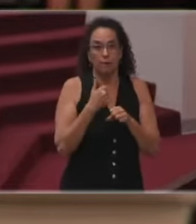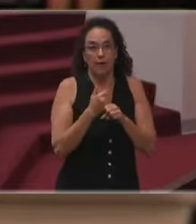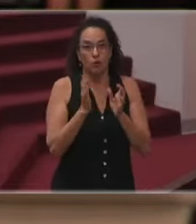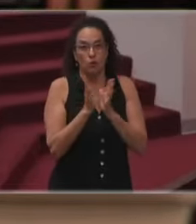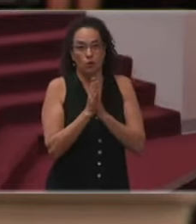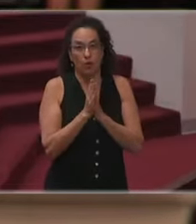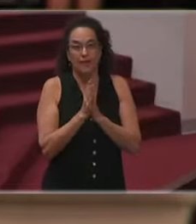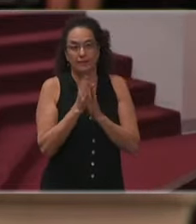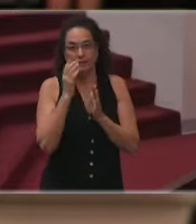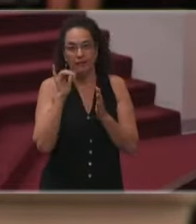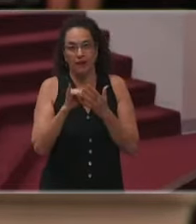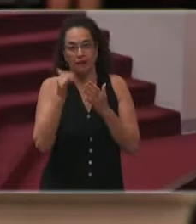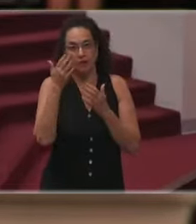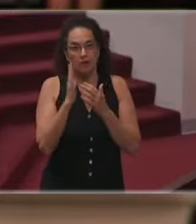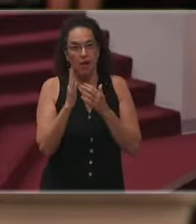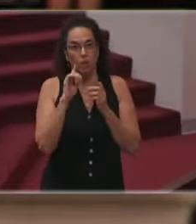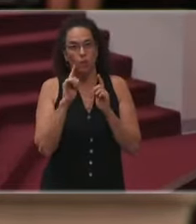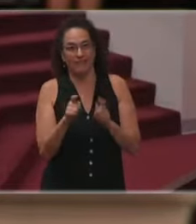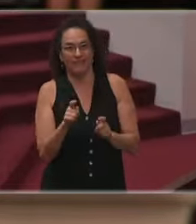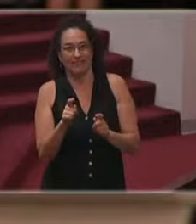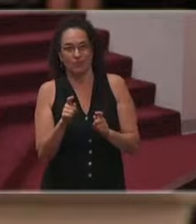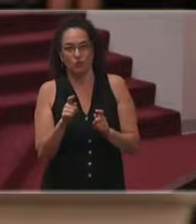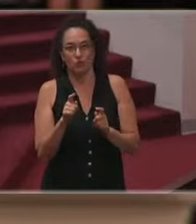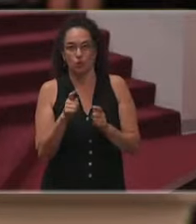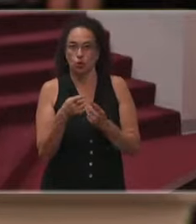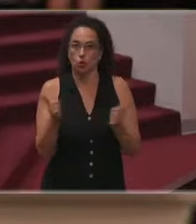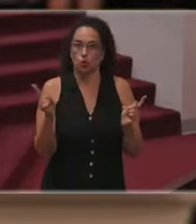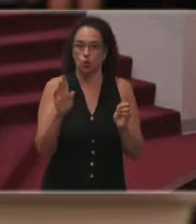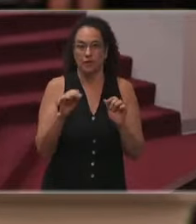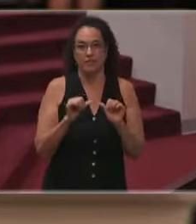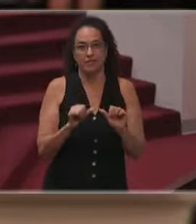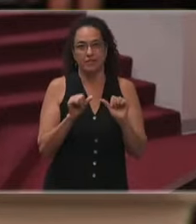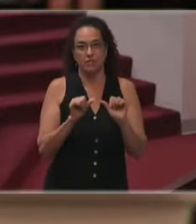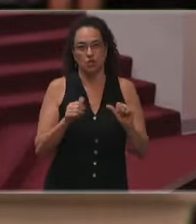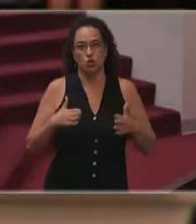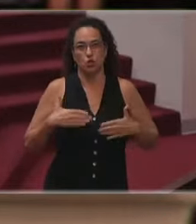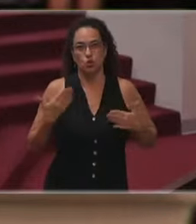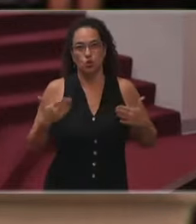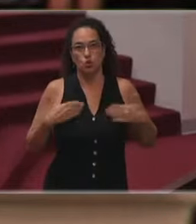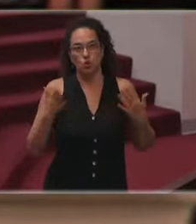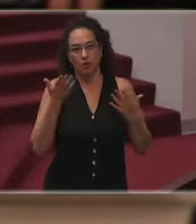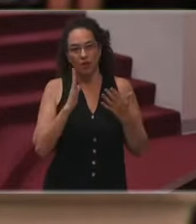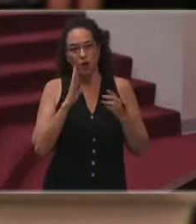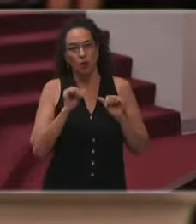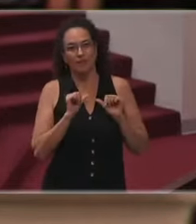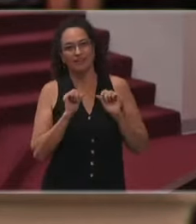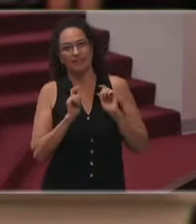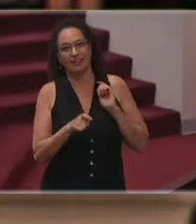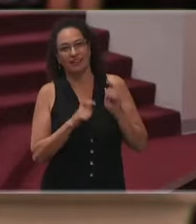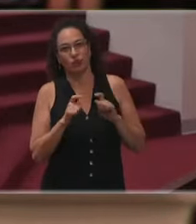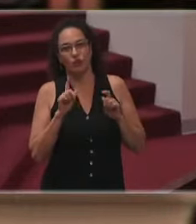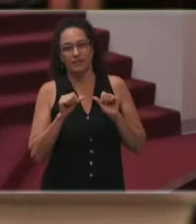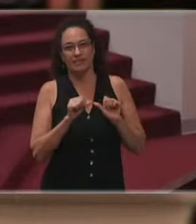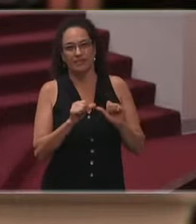that God would give you his continual joy, that God would give you his continual